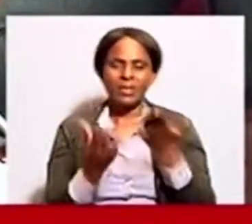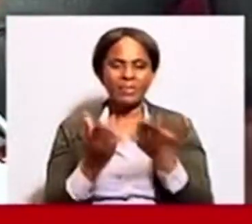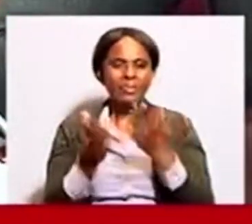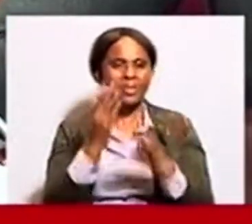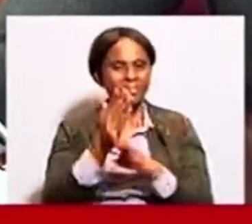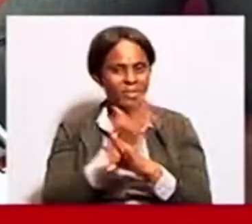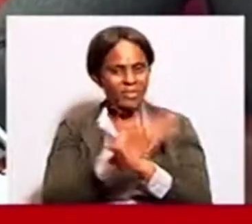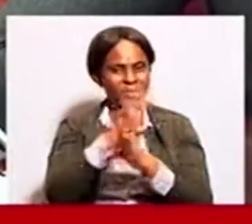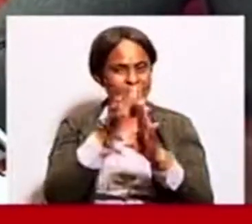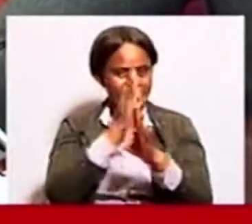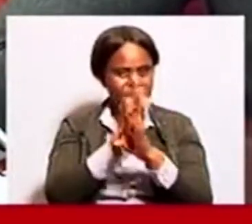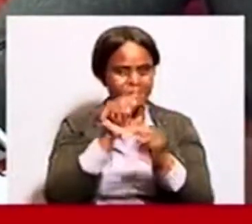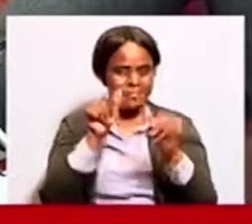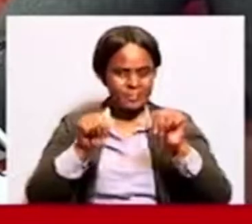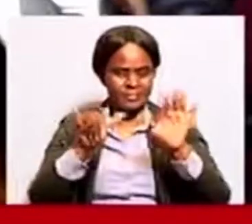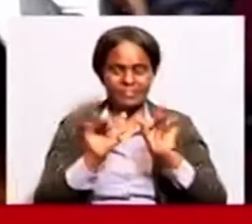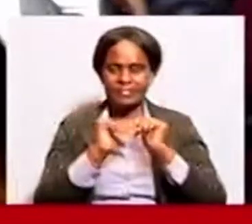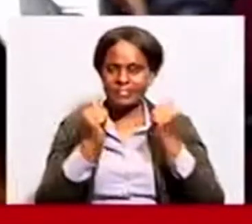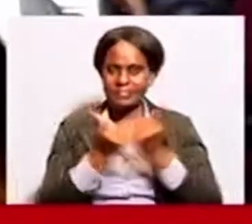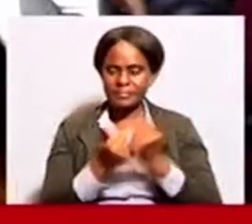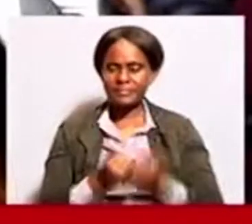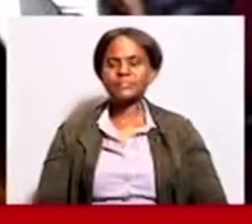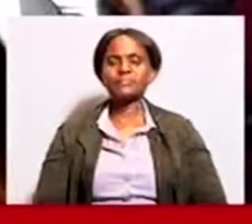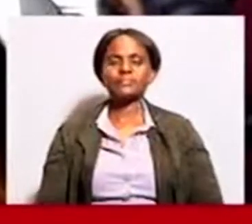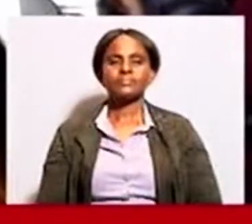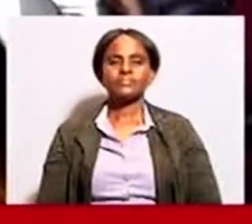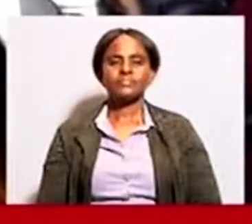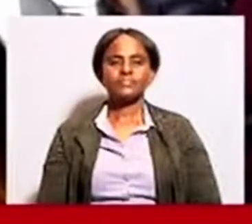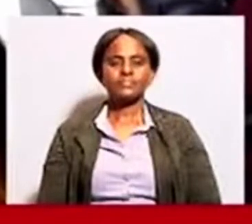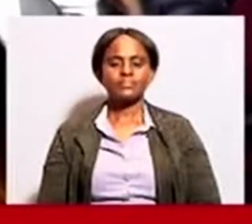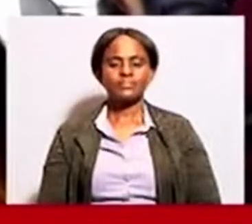us, Auditor General, have a comment?